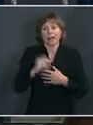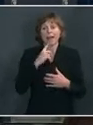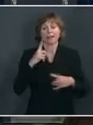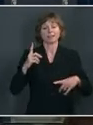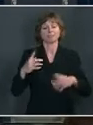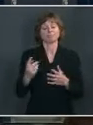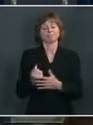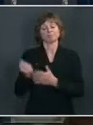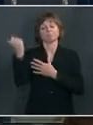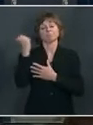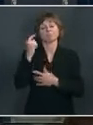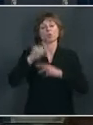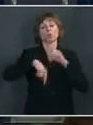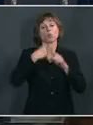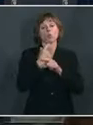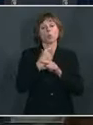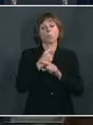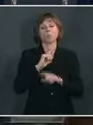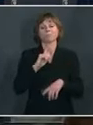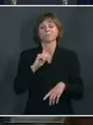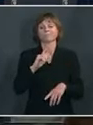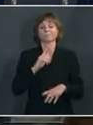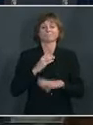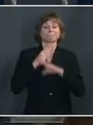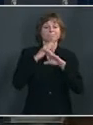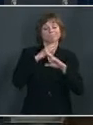bars international nonprofits that